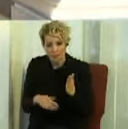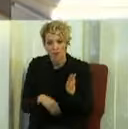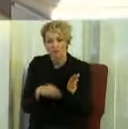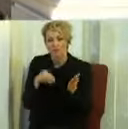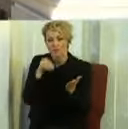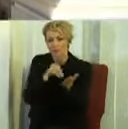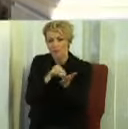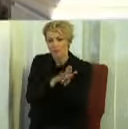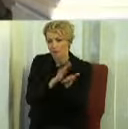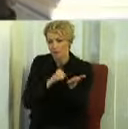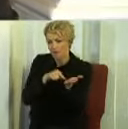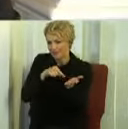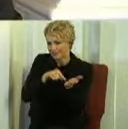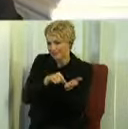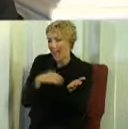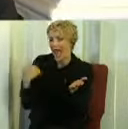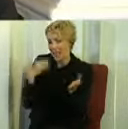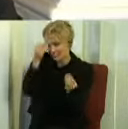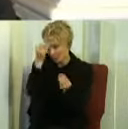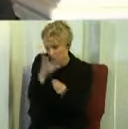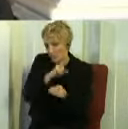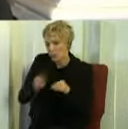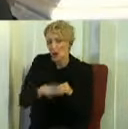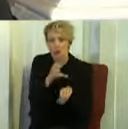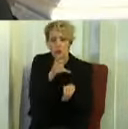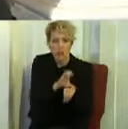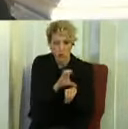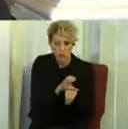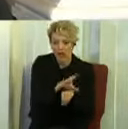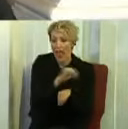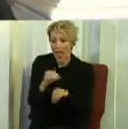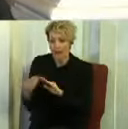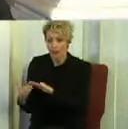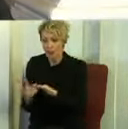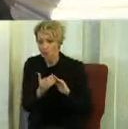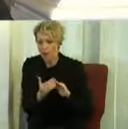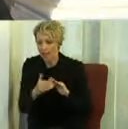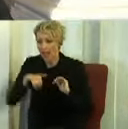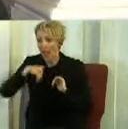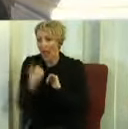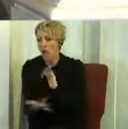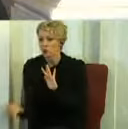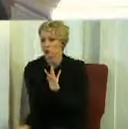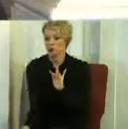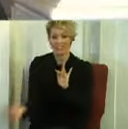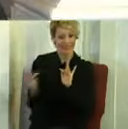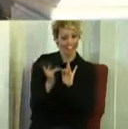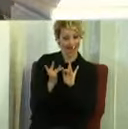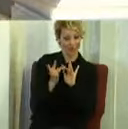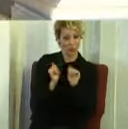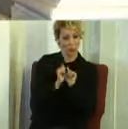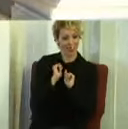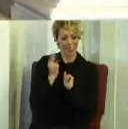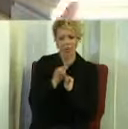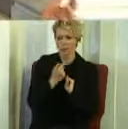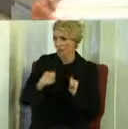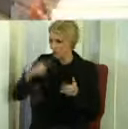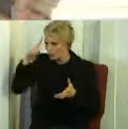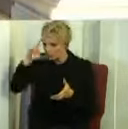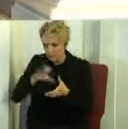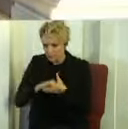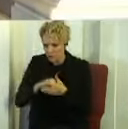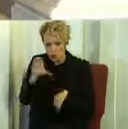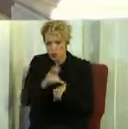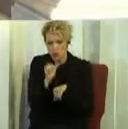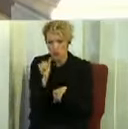more information about our church and about our community, ways in which you can get connected with each and every one of us. We believe that church is not just